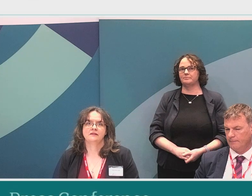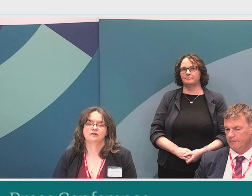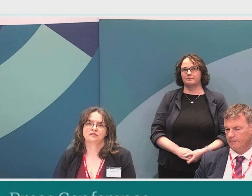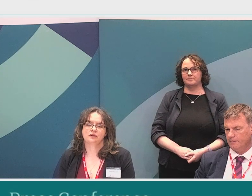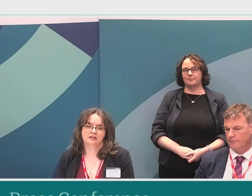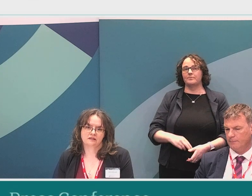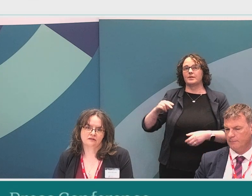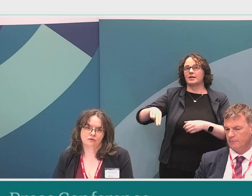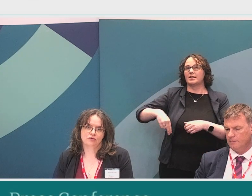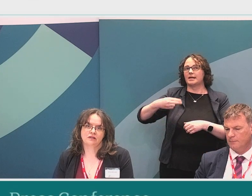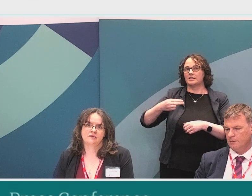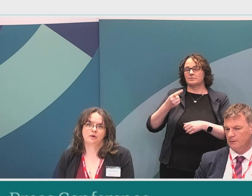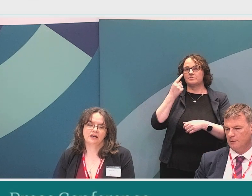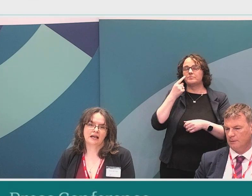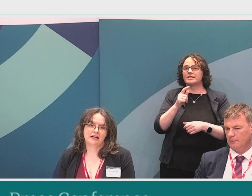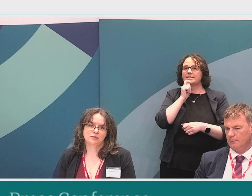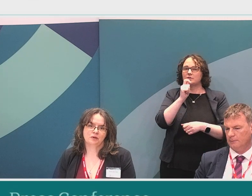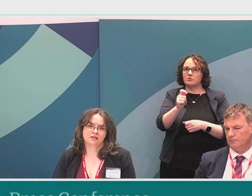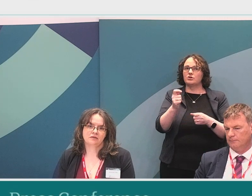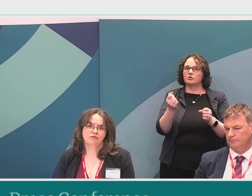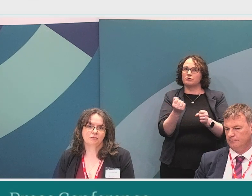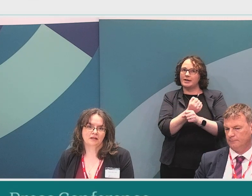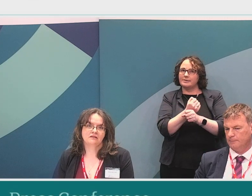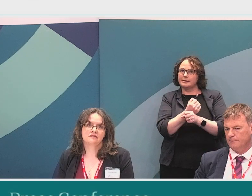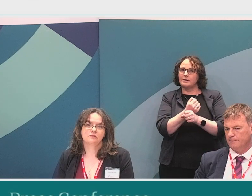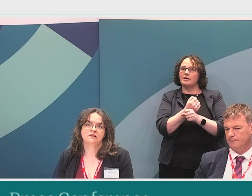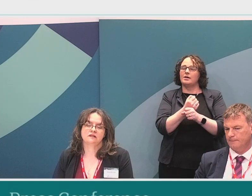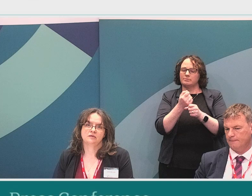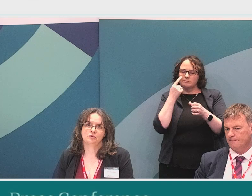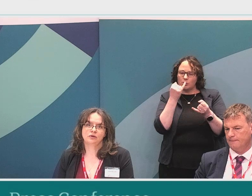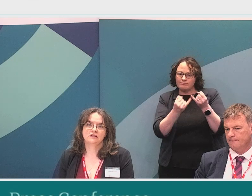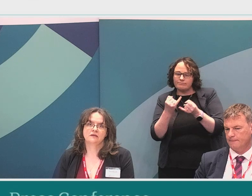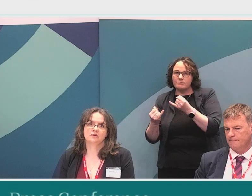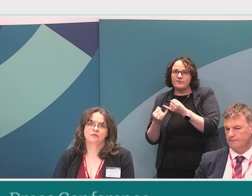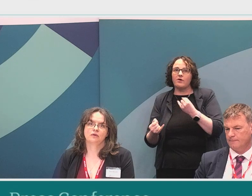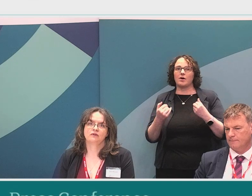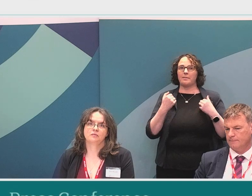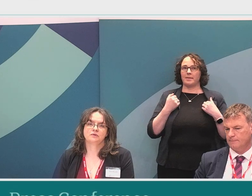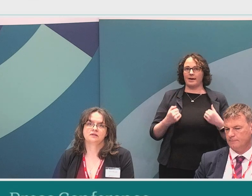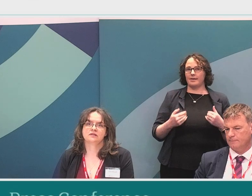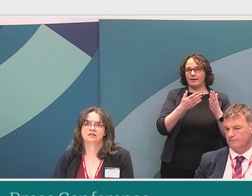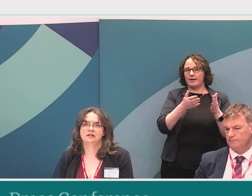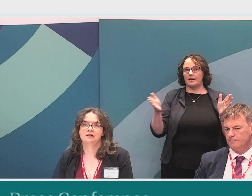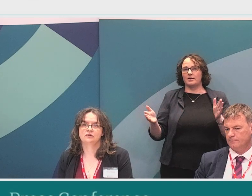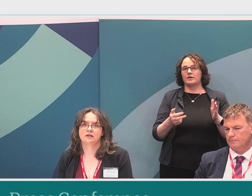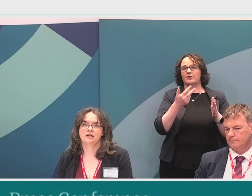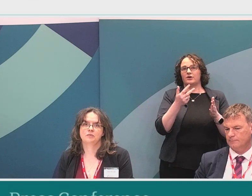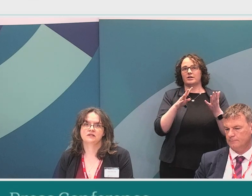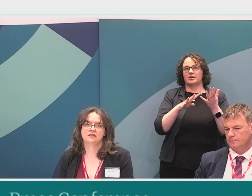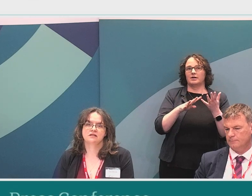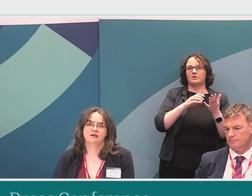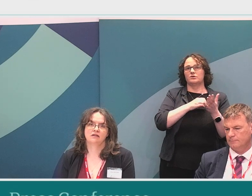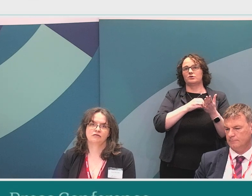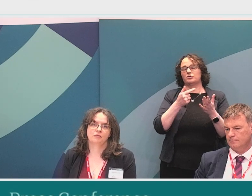So just looking at the disclosure rates by age breakdown for males, we can see it's broadly similar, that roughly between 39 and